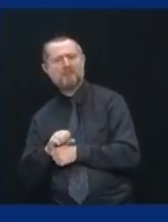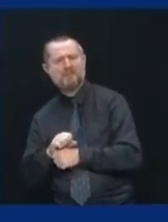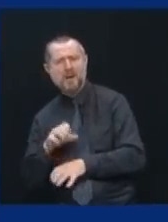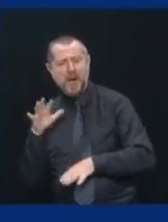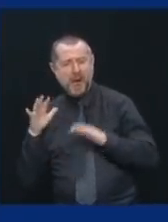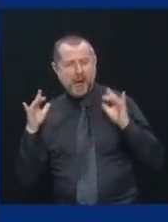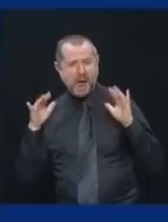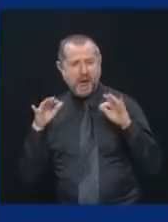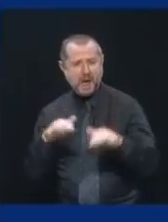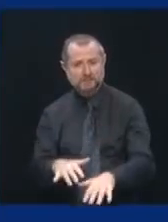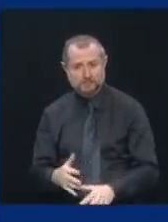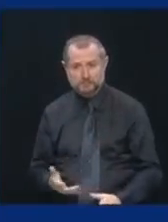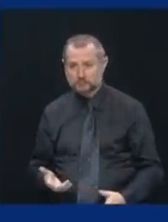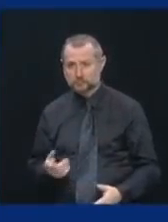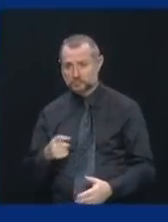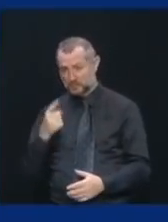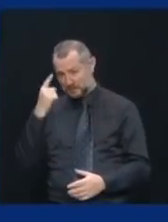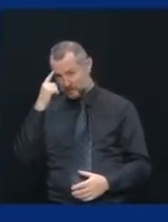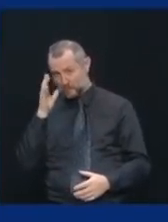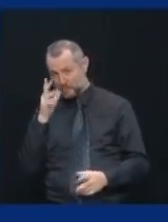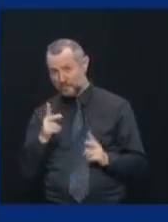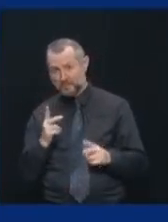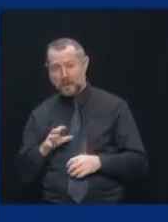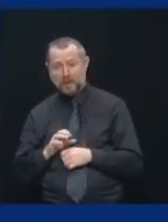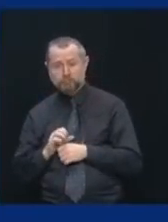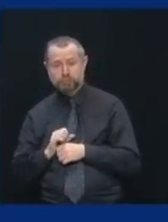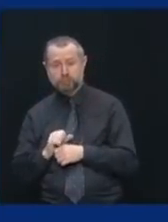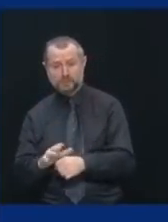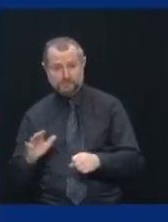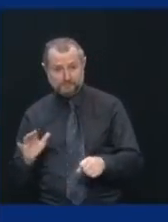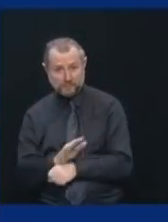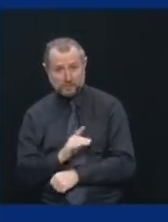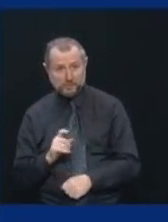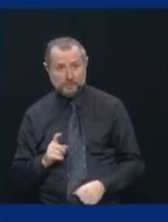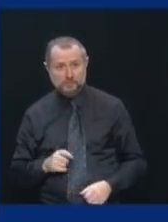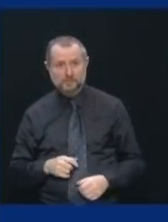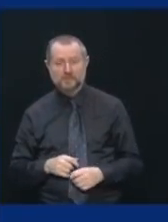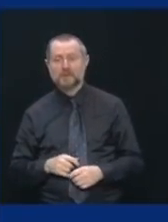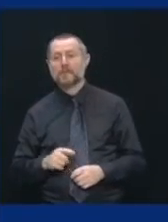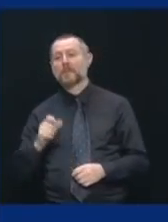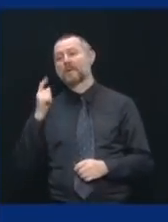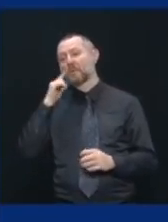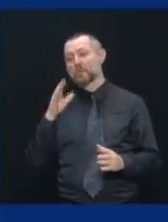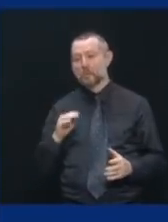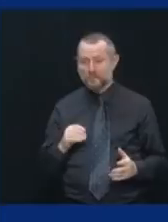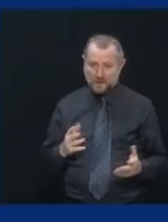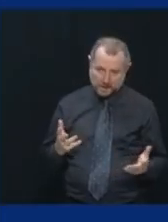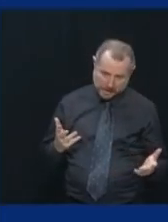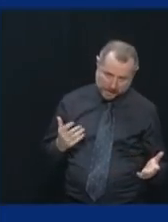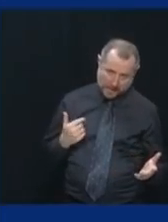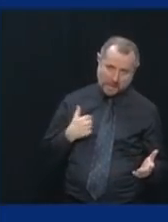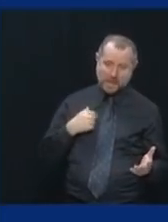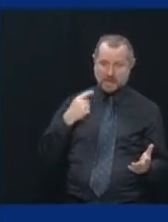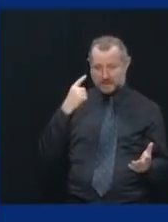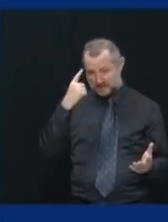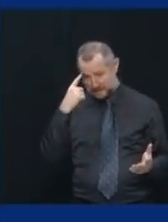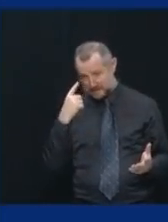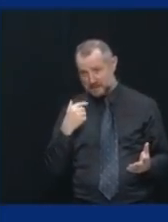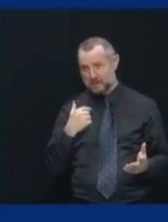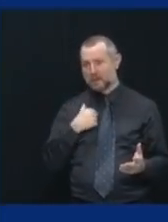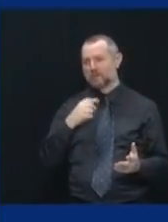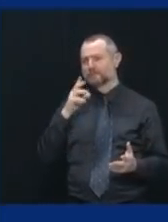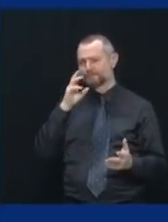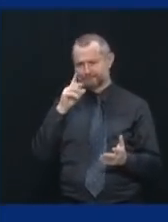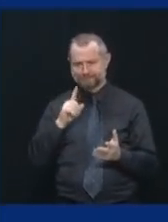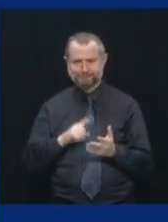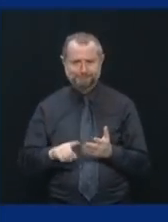of sold out and filled up almost instantly? I think, Andrew, I will confirm